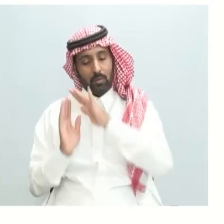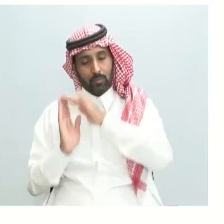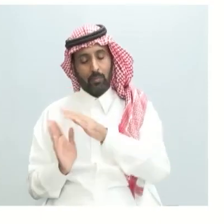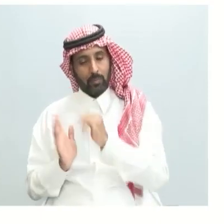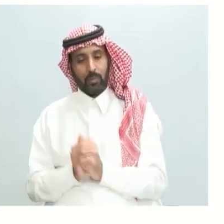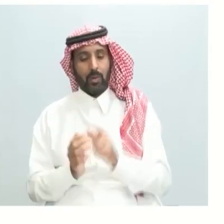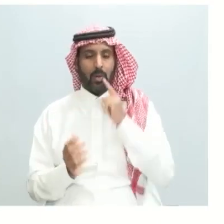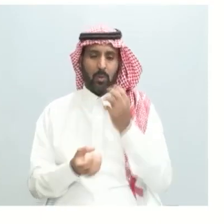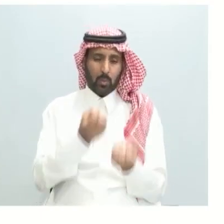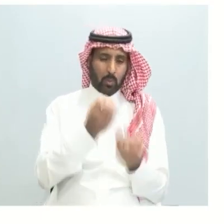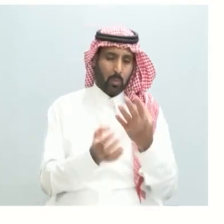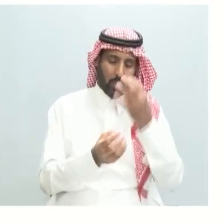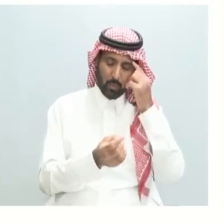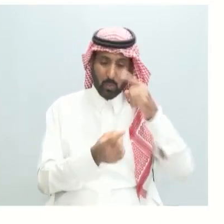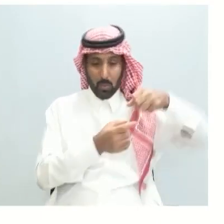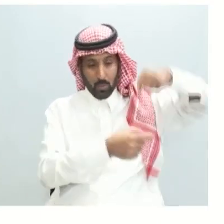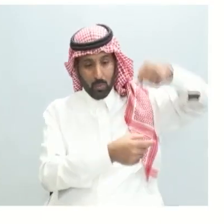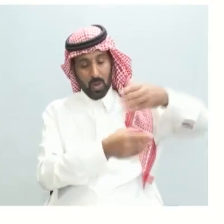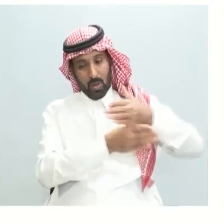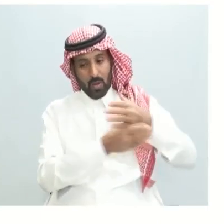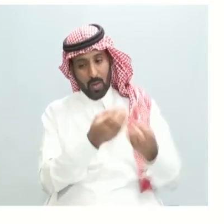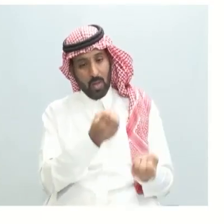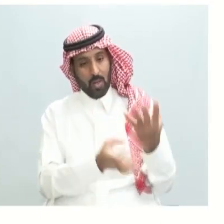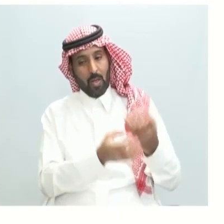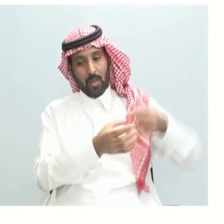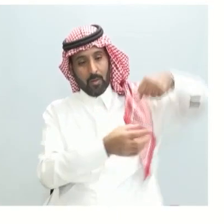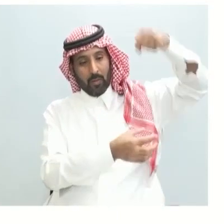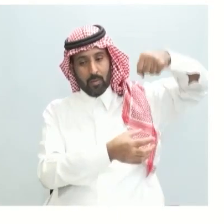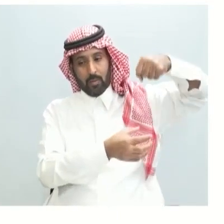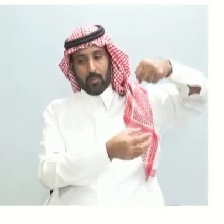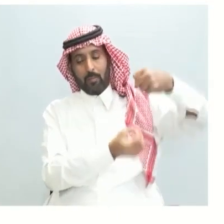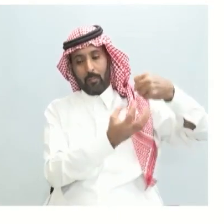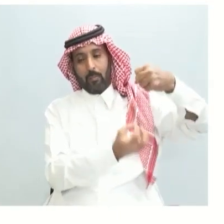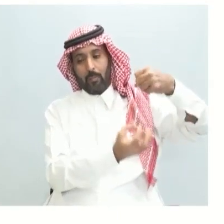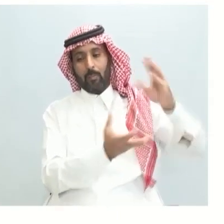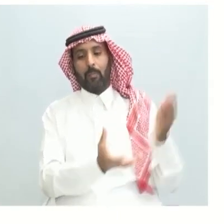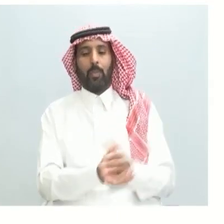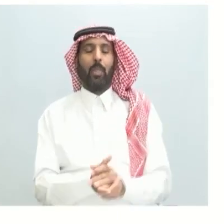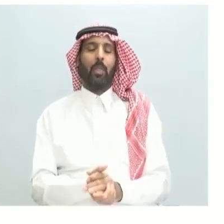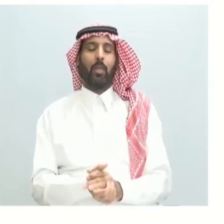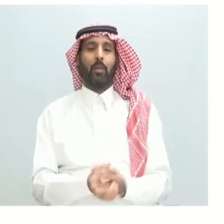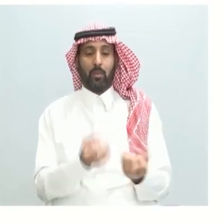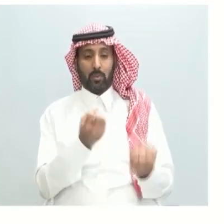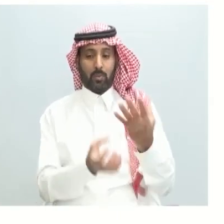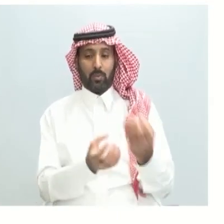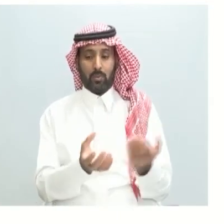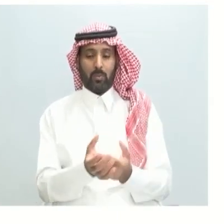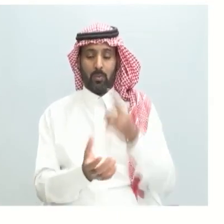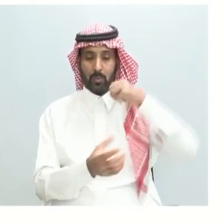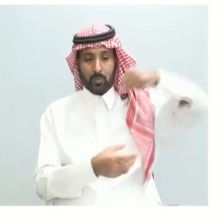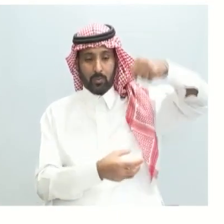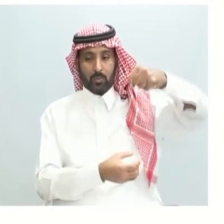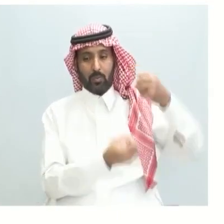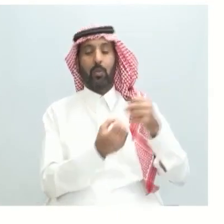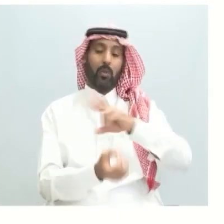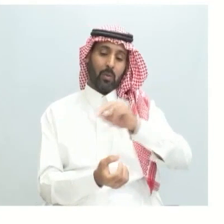floor. Heating, you use also wood fire. Lighting, it's the same thing, using wood fire or maybe lantern,